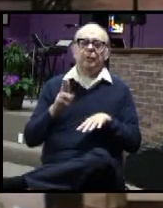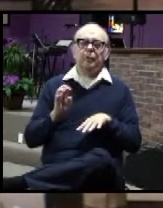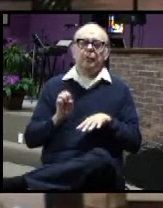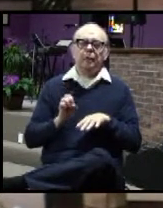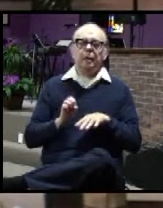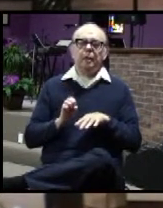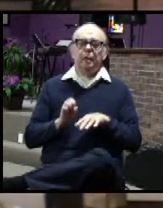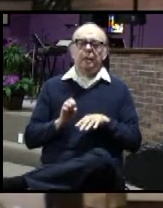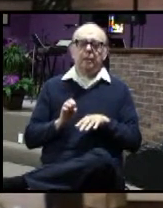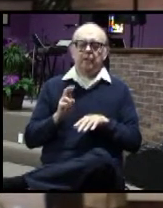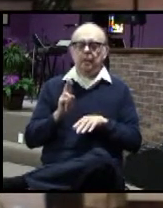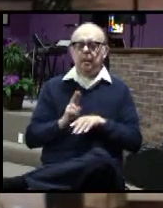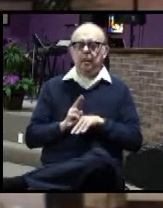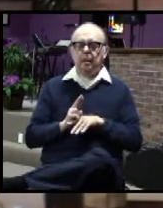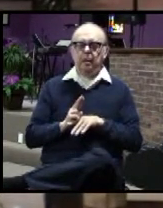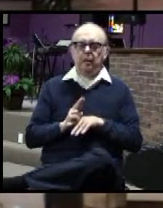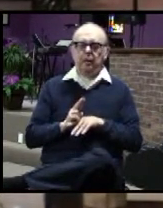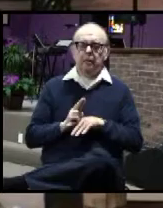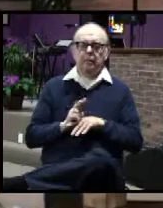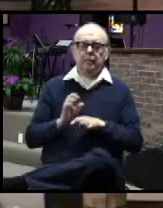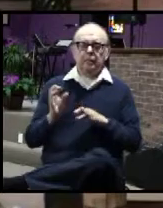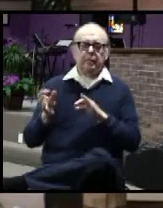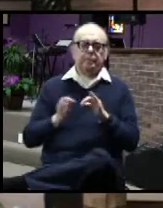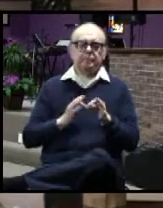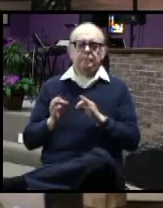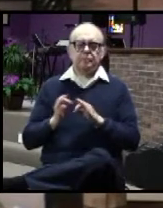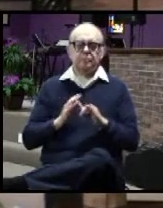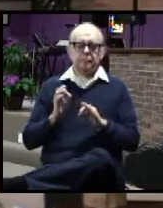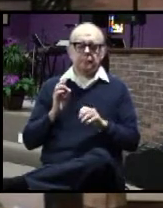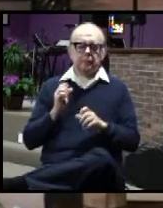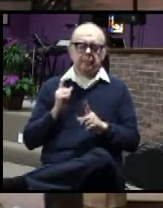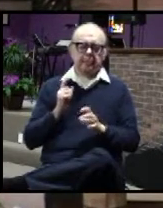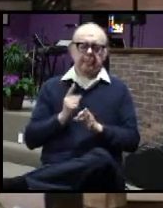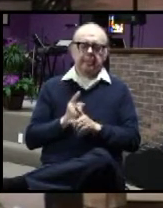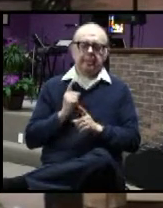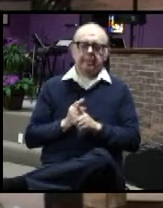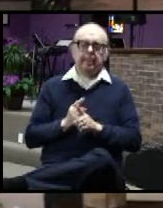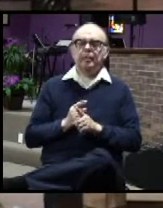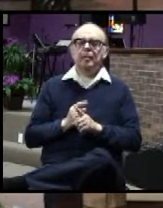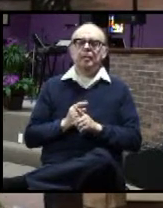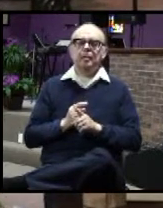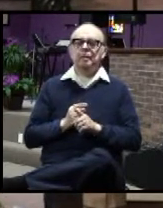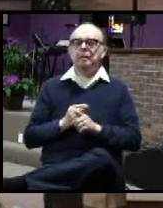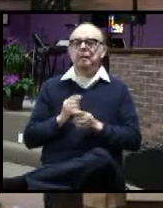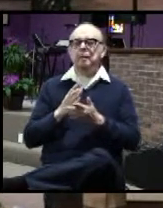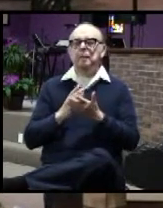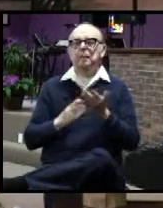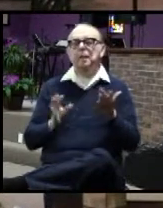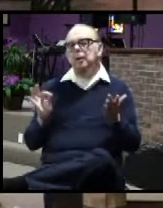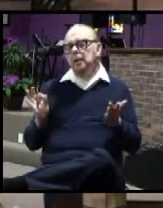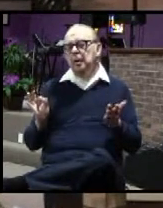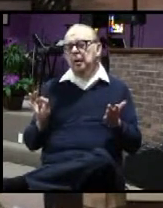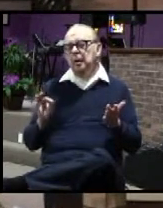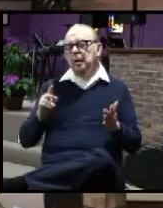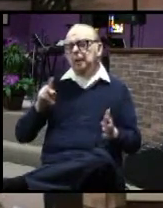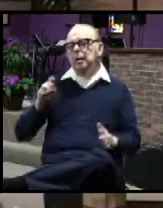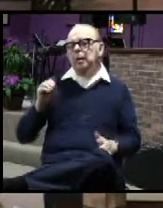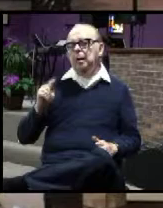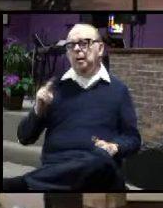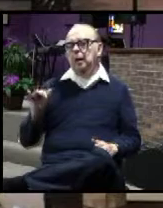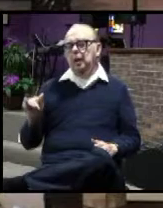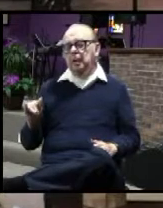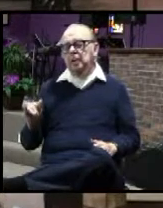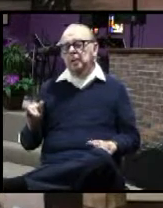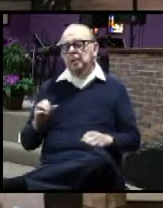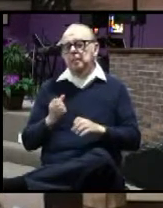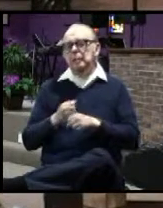It was used to describe ordinary run-of-the-mill pieces of pottery that was made out of